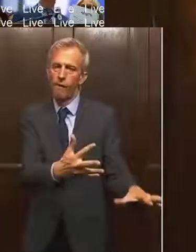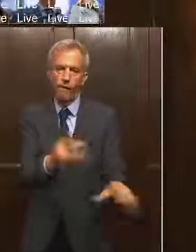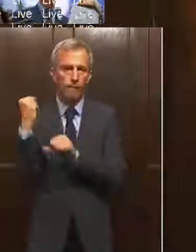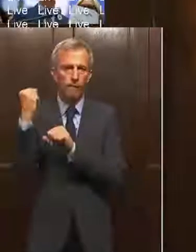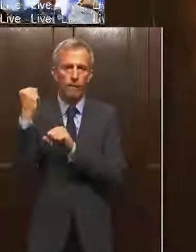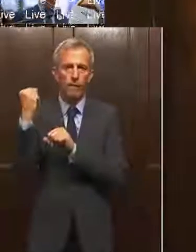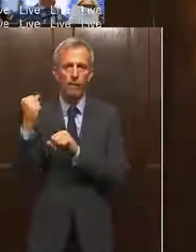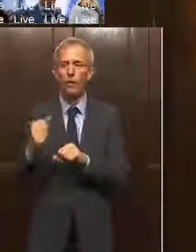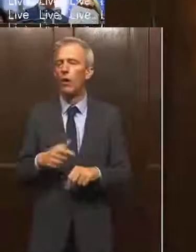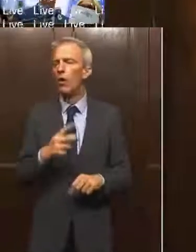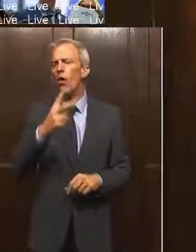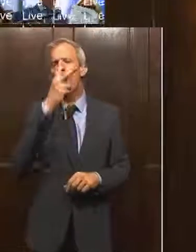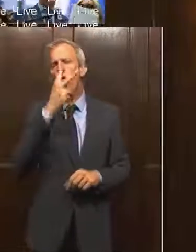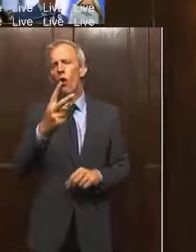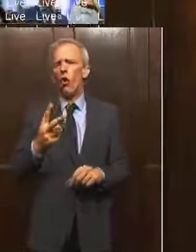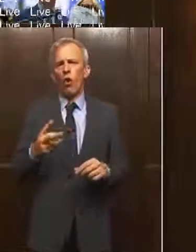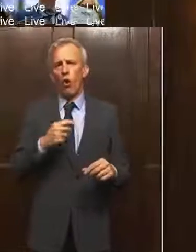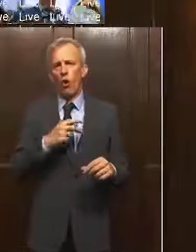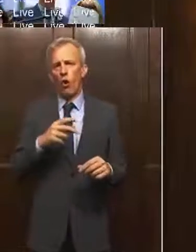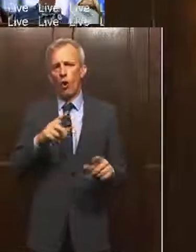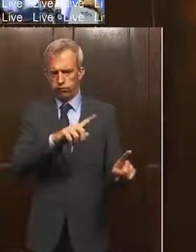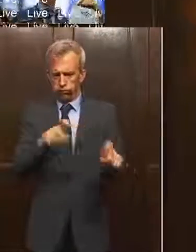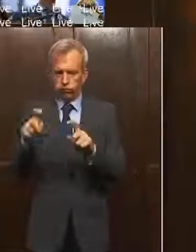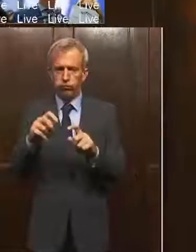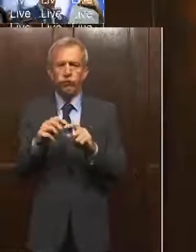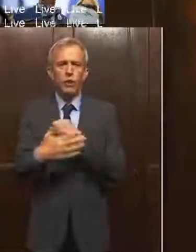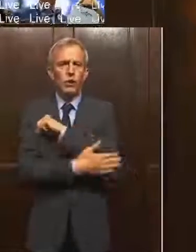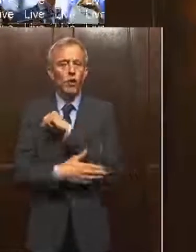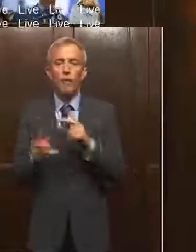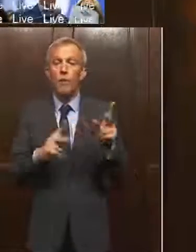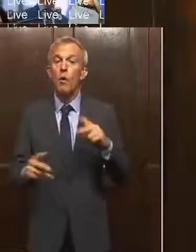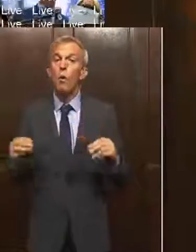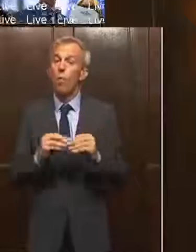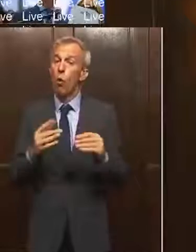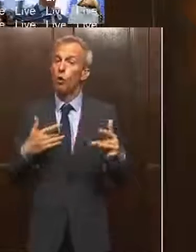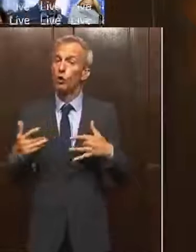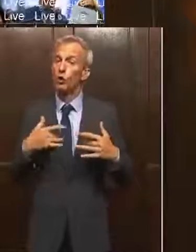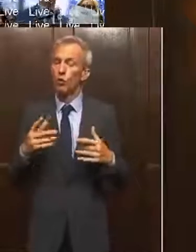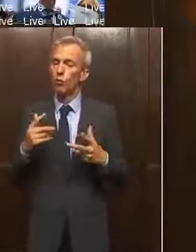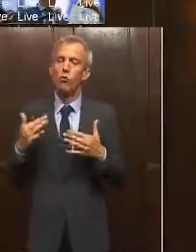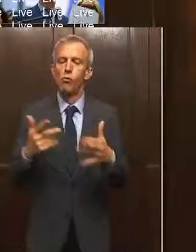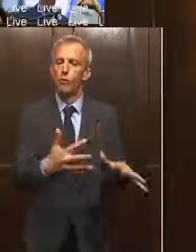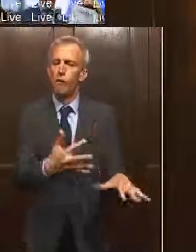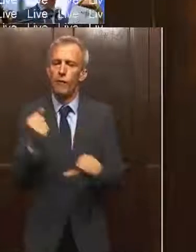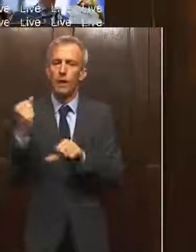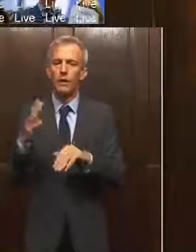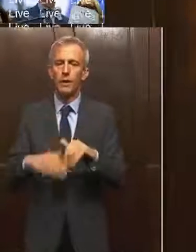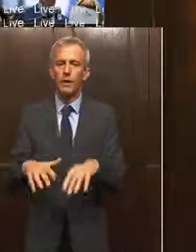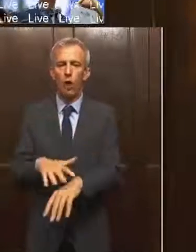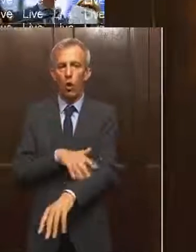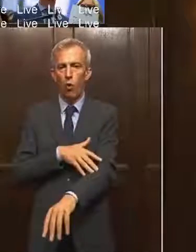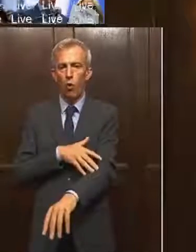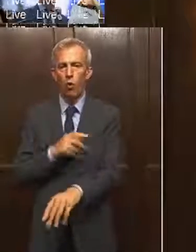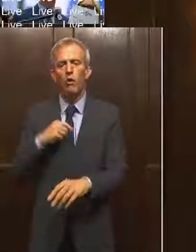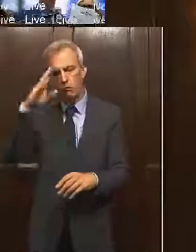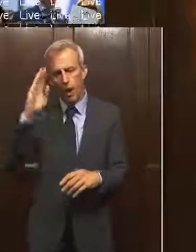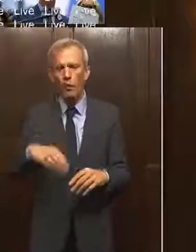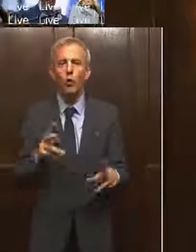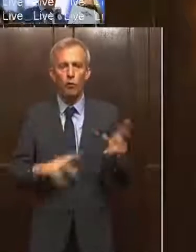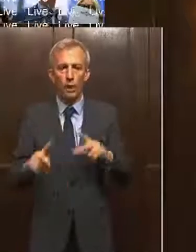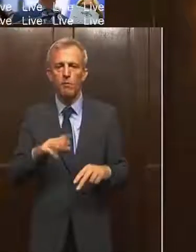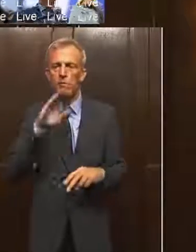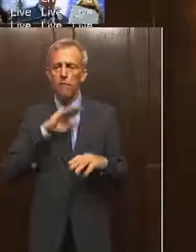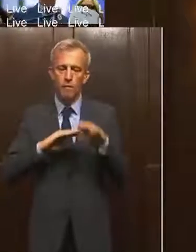see it in polls across the country that people are much more worried about going too fast than too slow. But I know that there are people frustrated and strong and